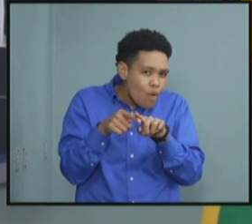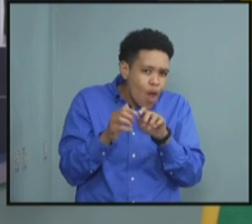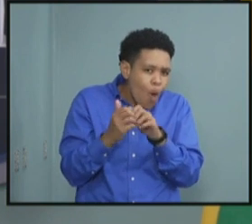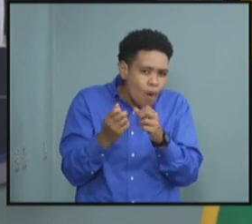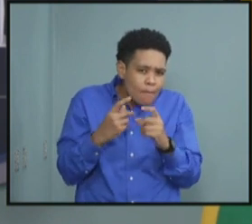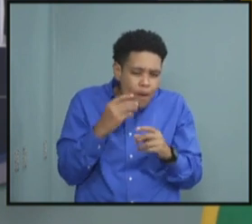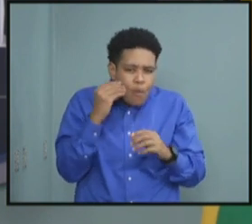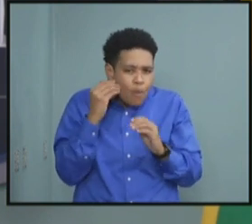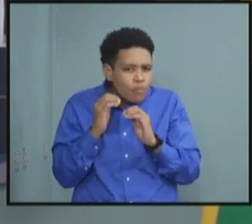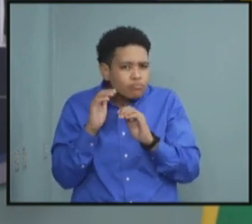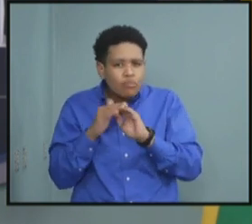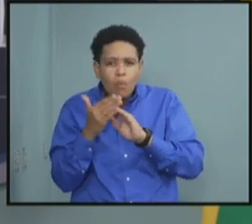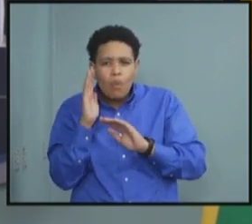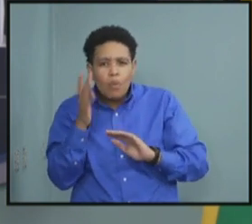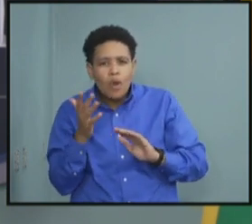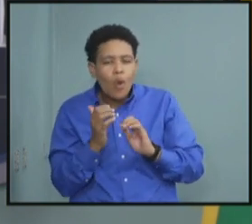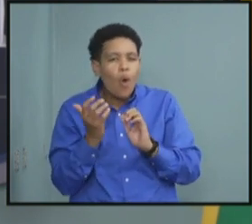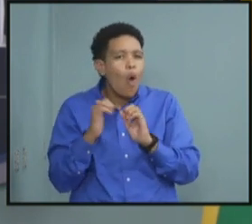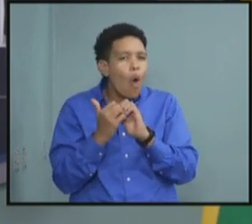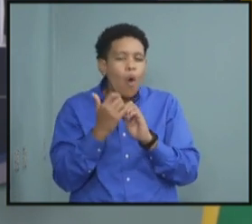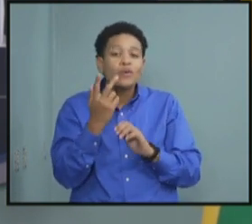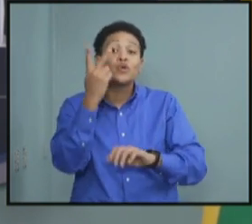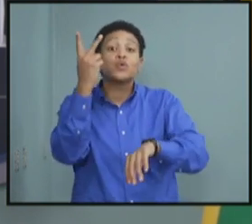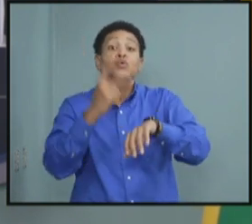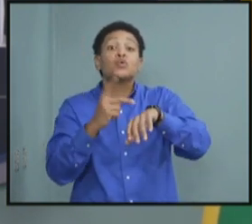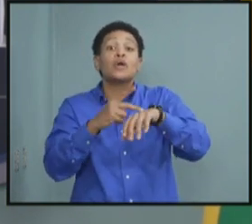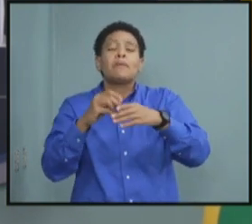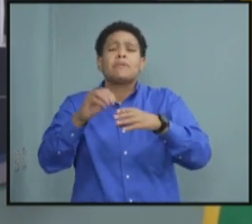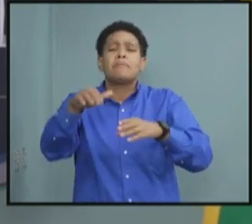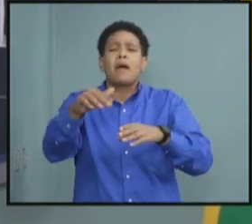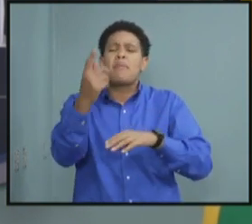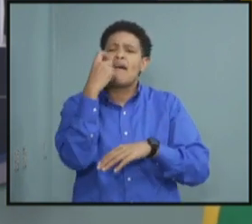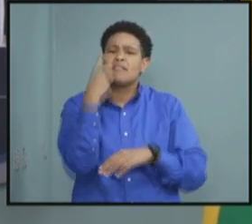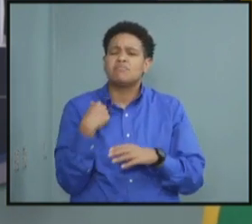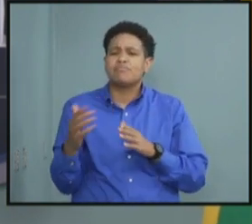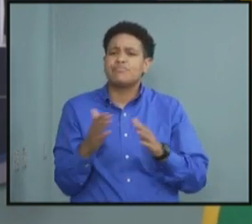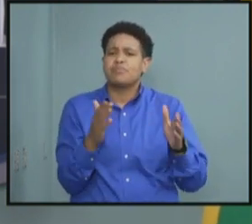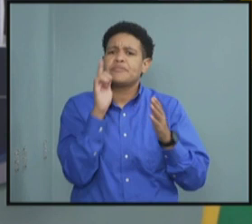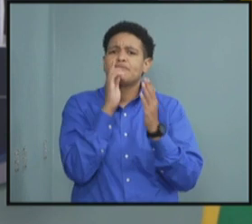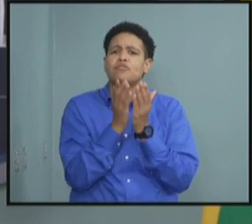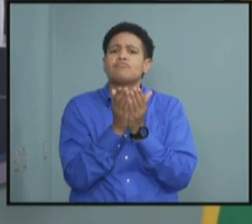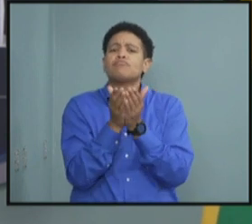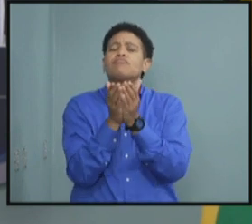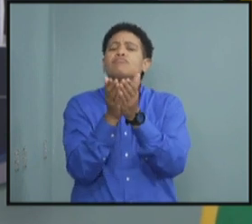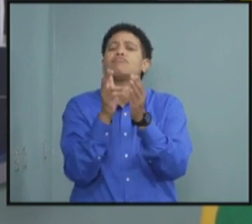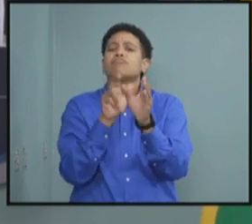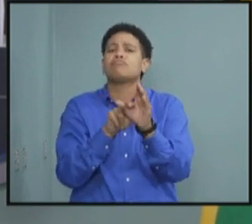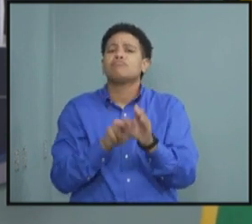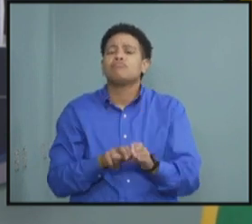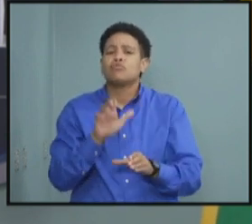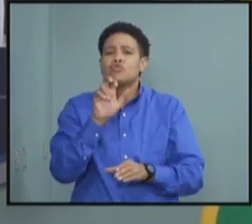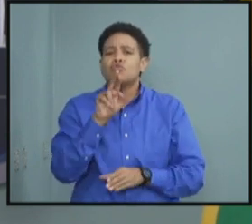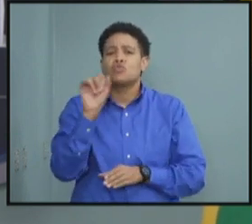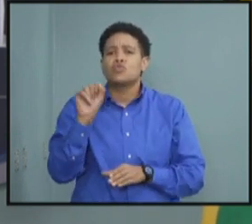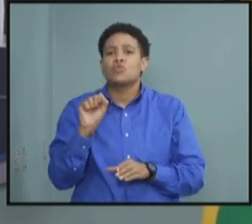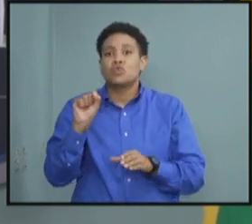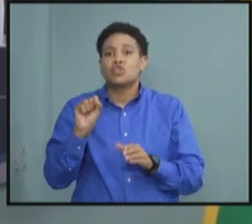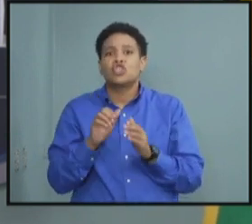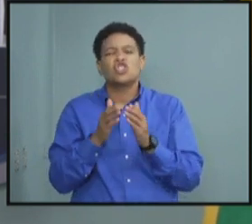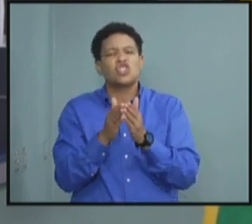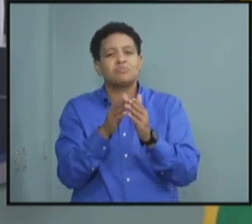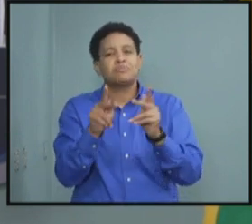Twice in Parliament, I was asked about preparations for cruise ships. On both occasions,